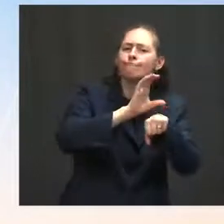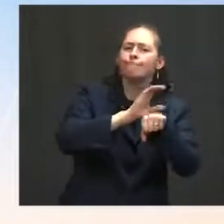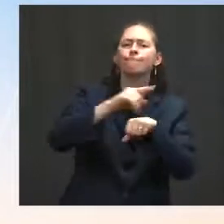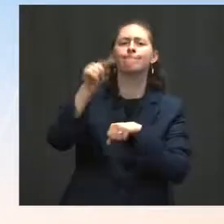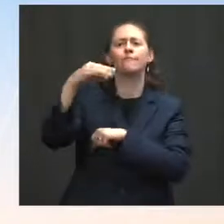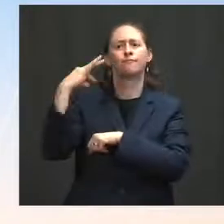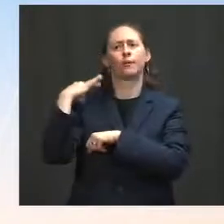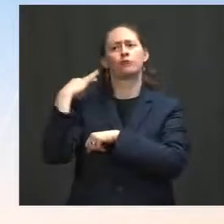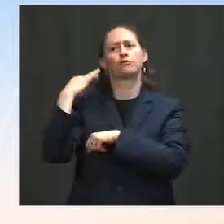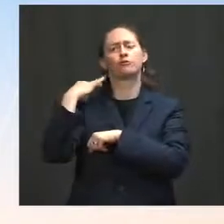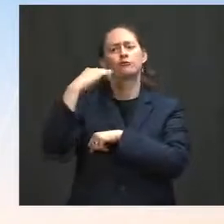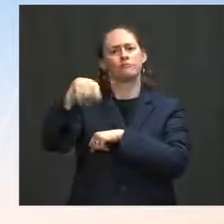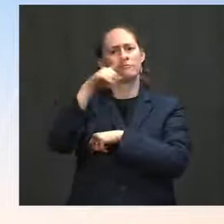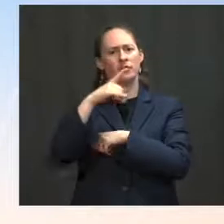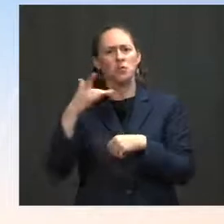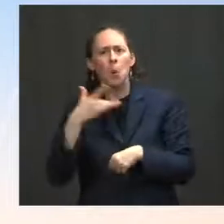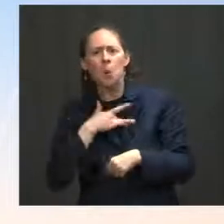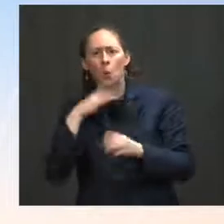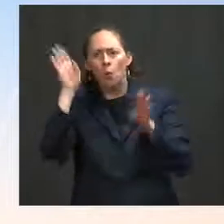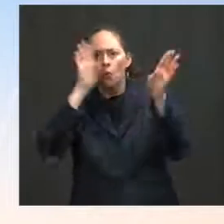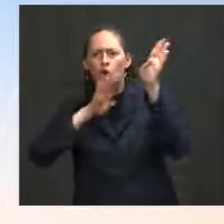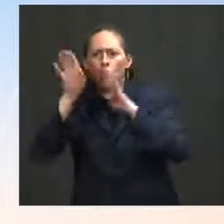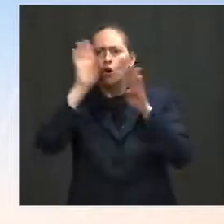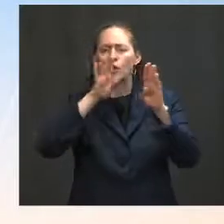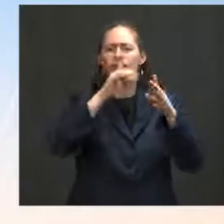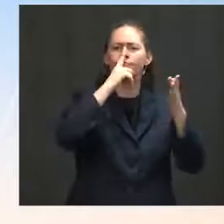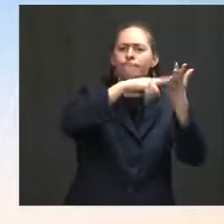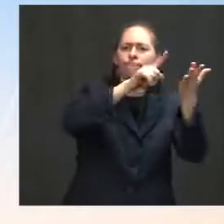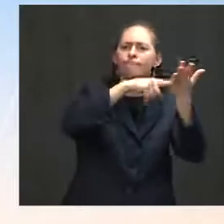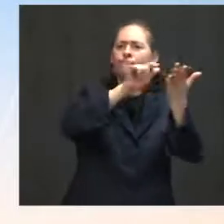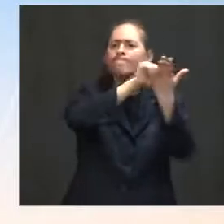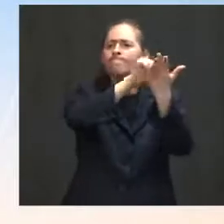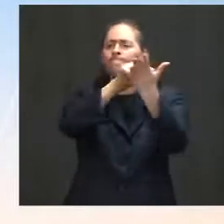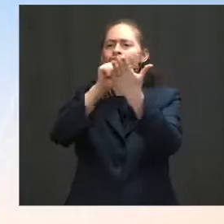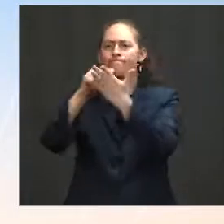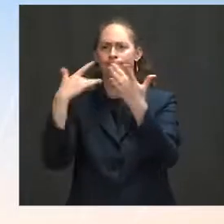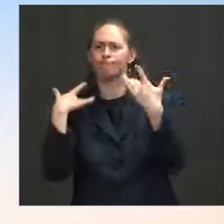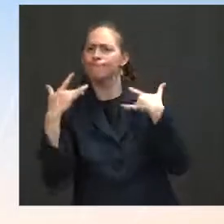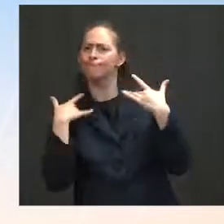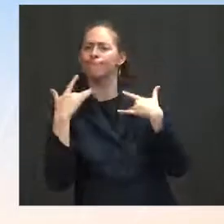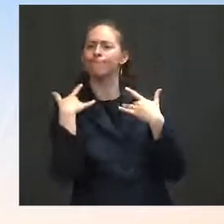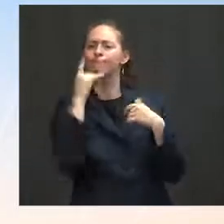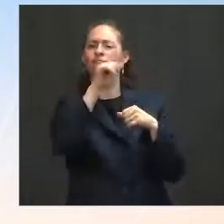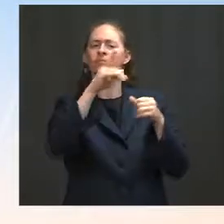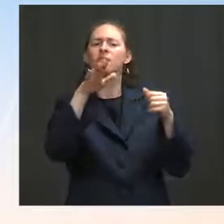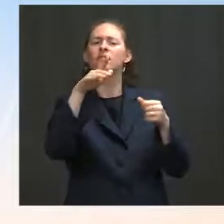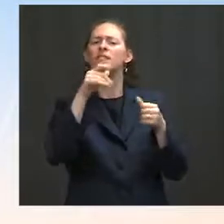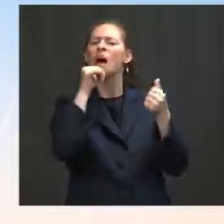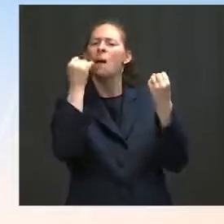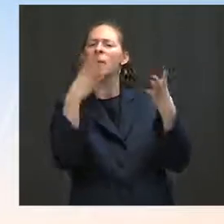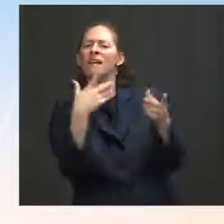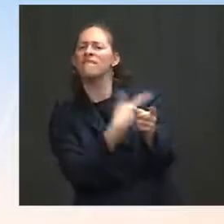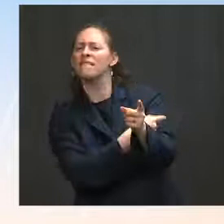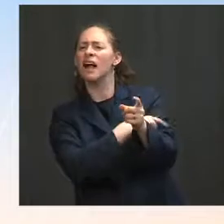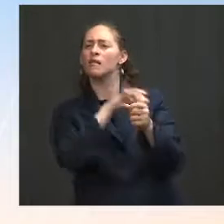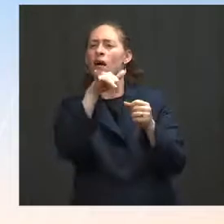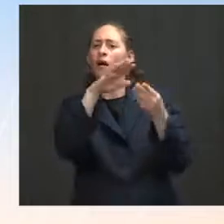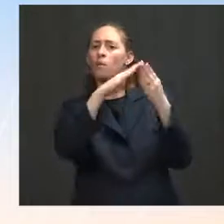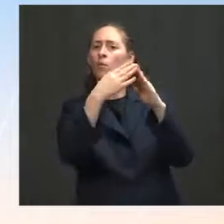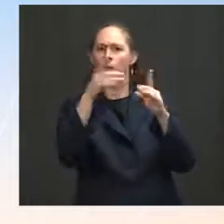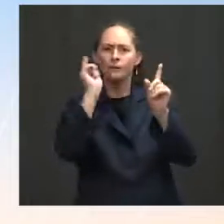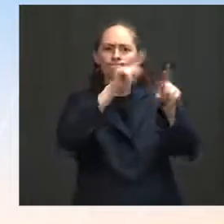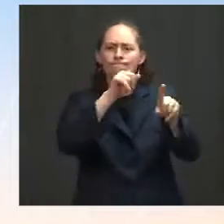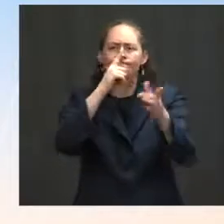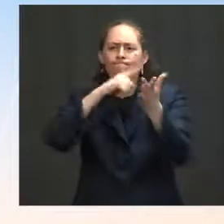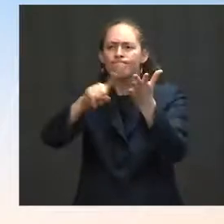country, especially in low vaccinated areas, should have accurate information, should have information about where they can get vaccinated, where they can save